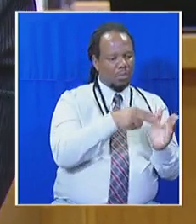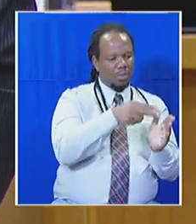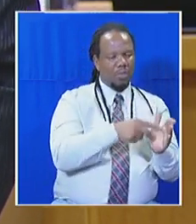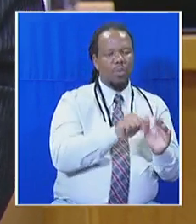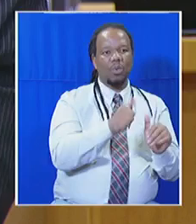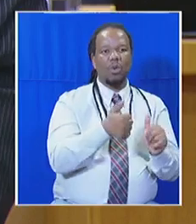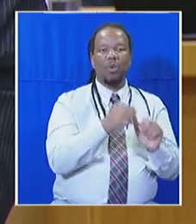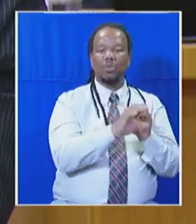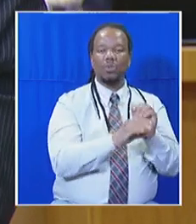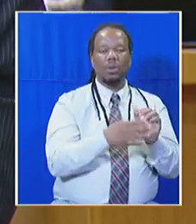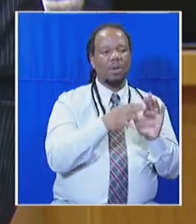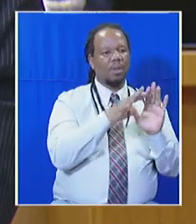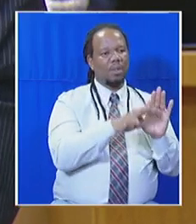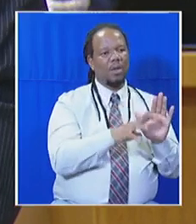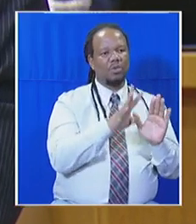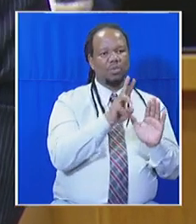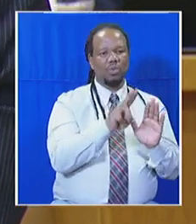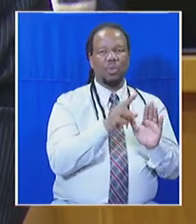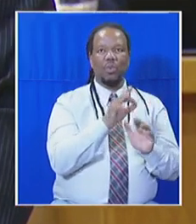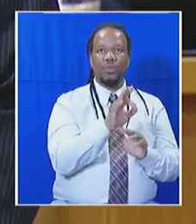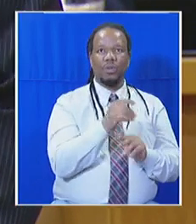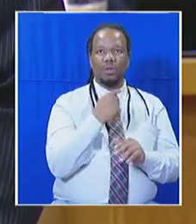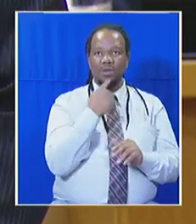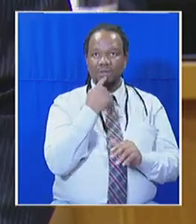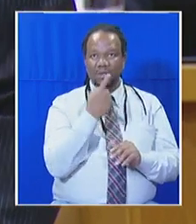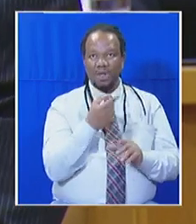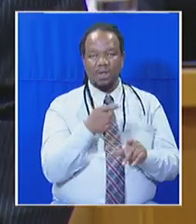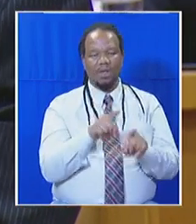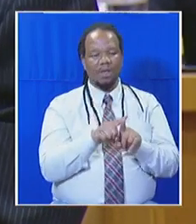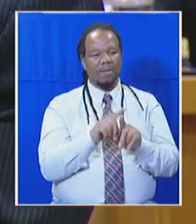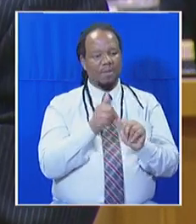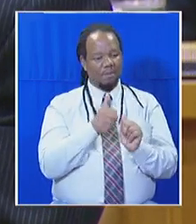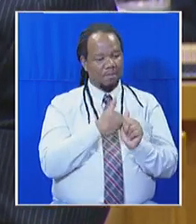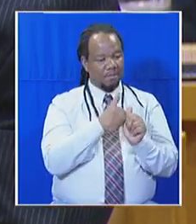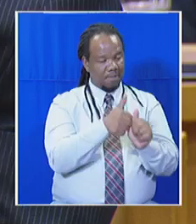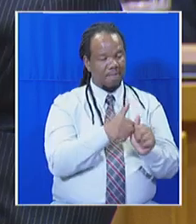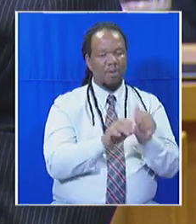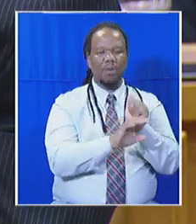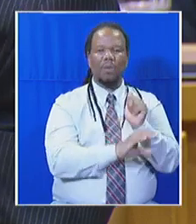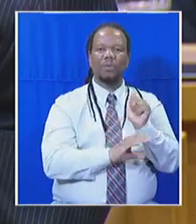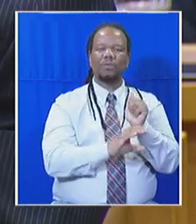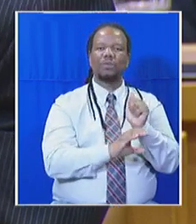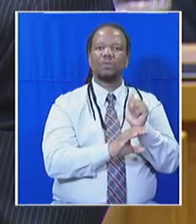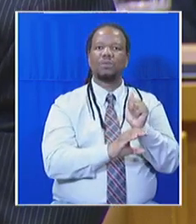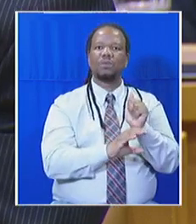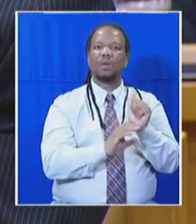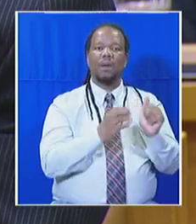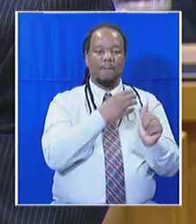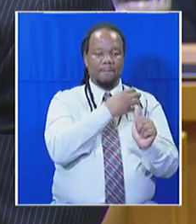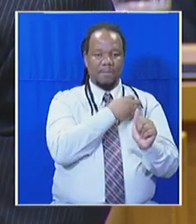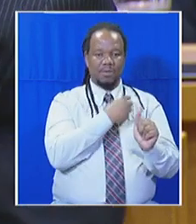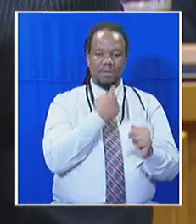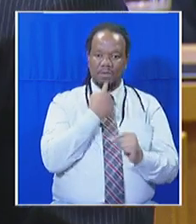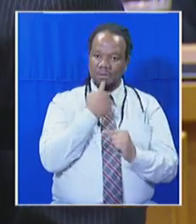92(3) is very clear, where it says that they must act in accordance with the Constitution, that's ministers, and provide Parliament with full and regular